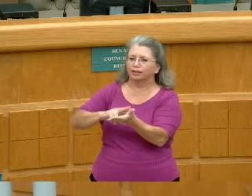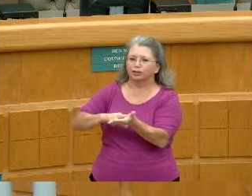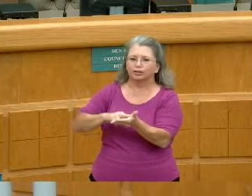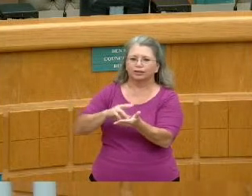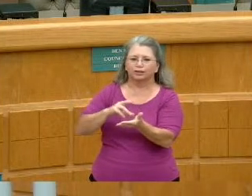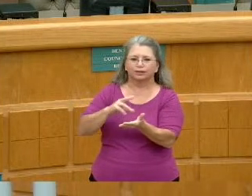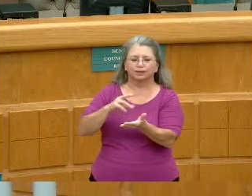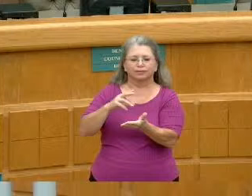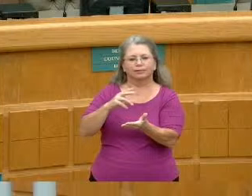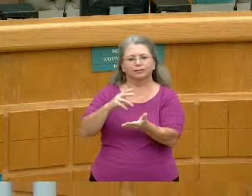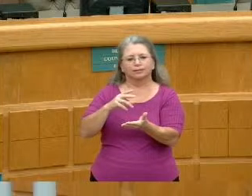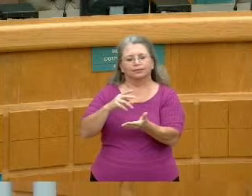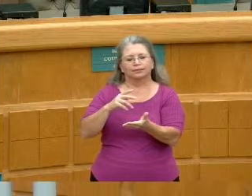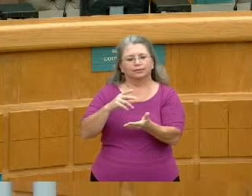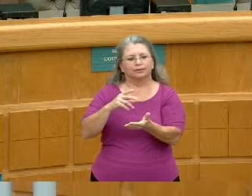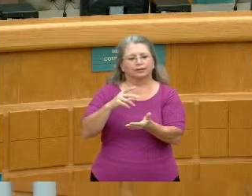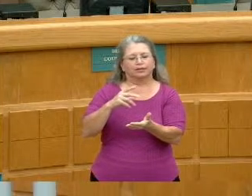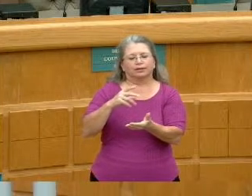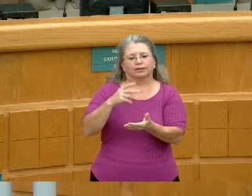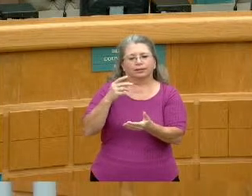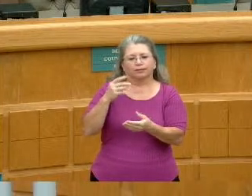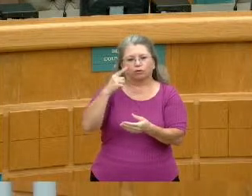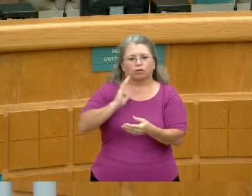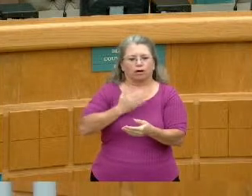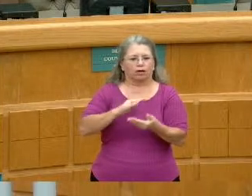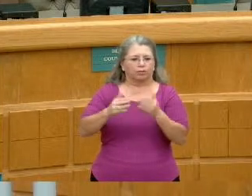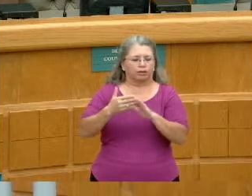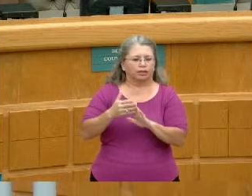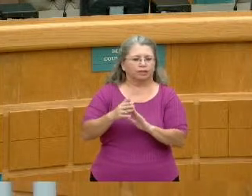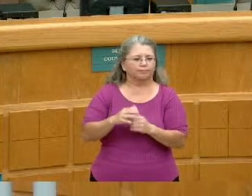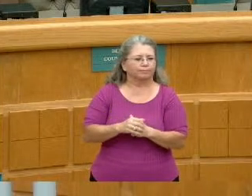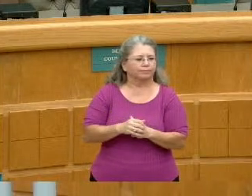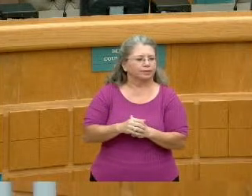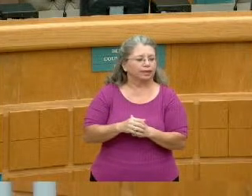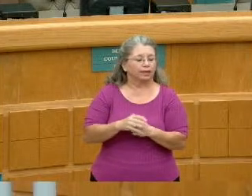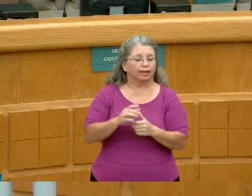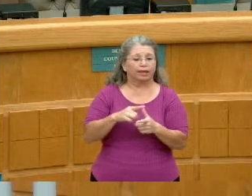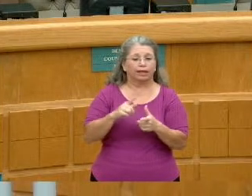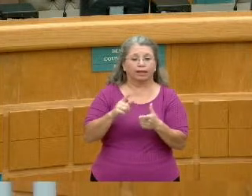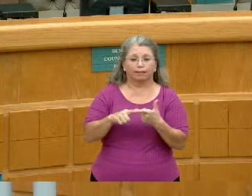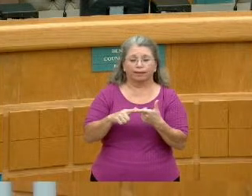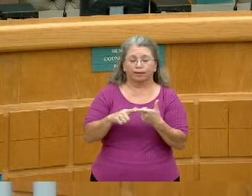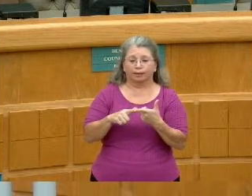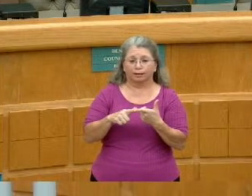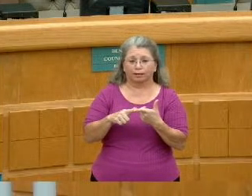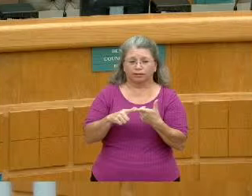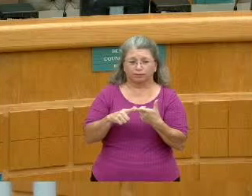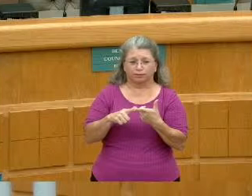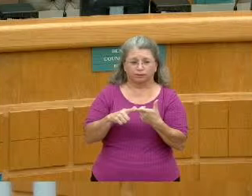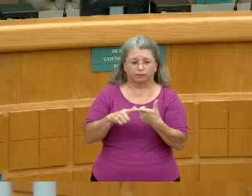community. All right, so we'll do that, and then following the